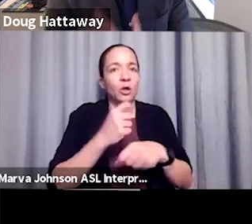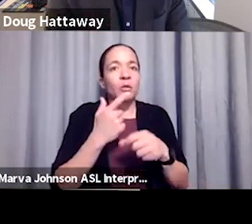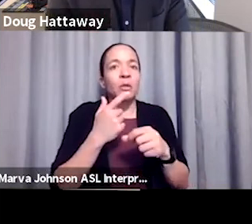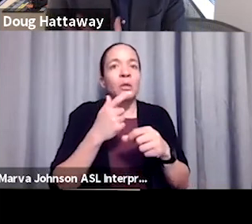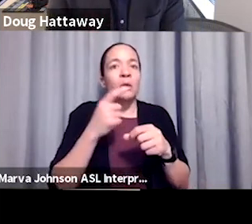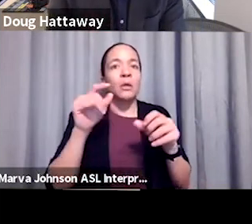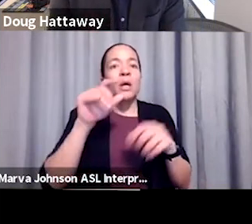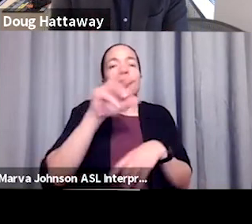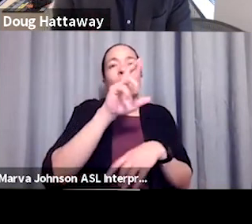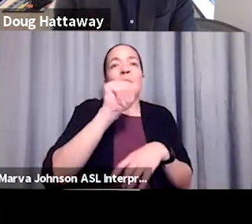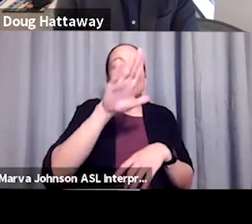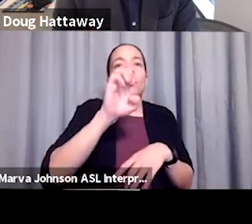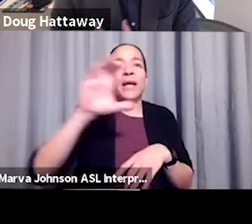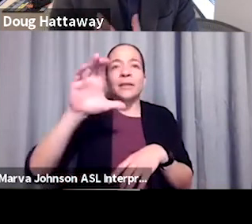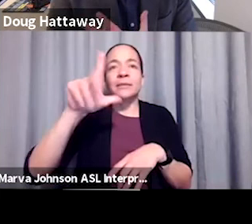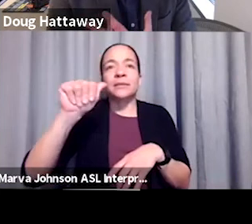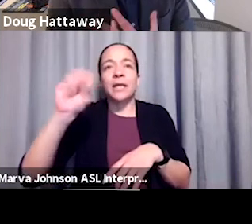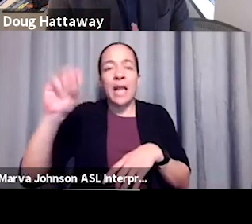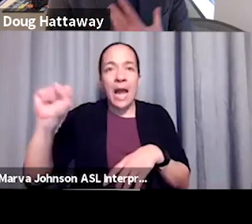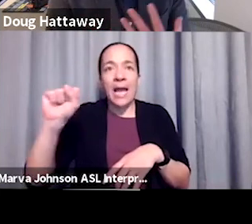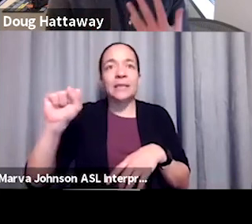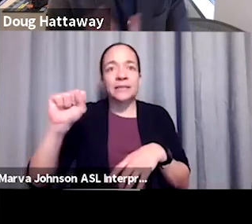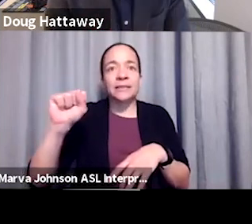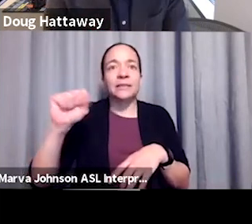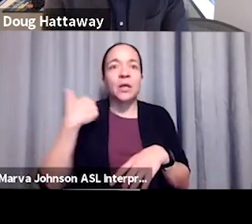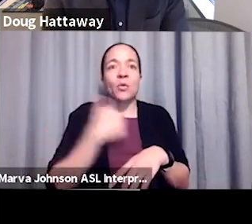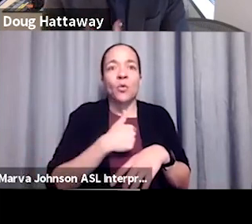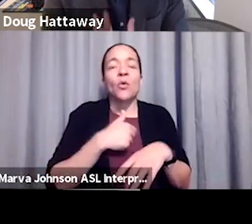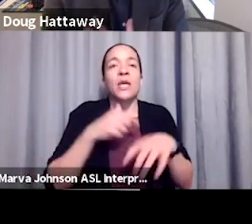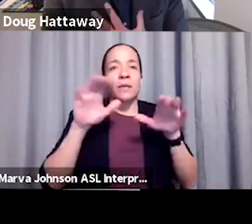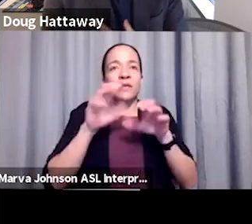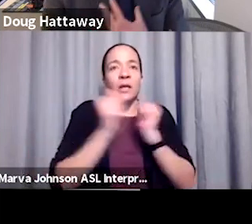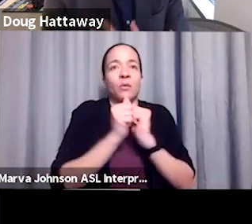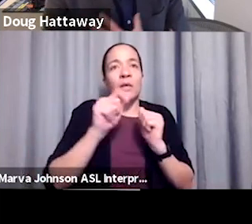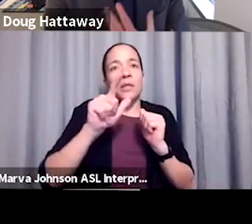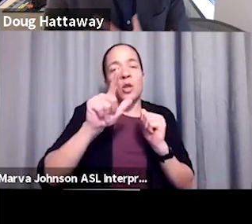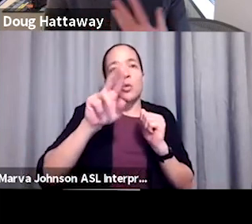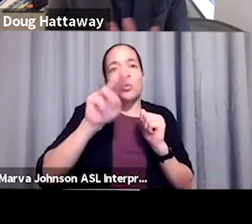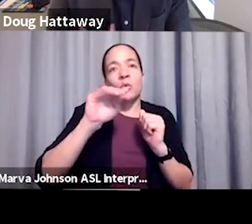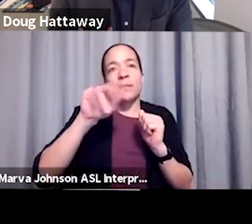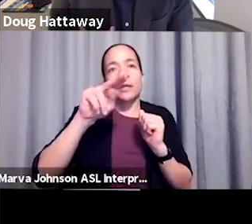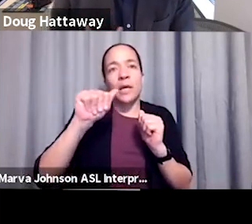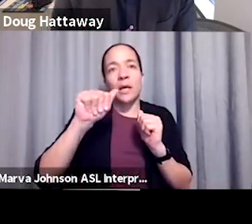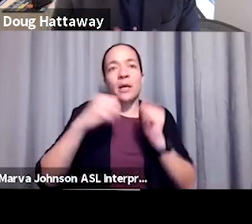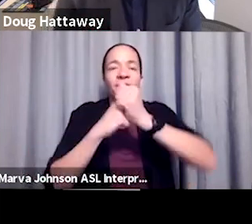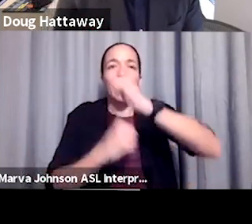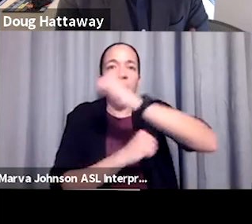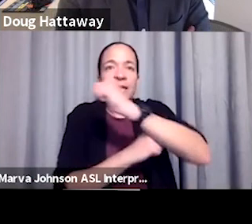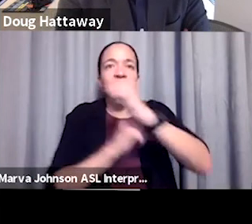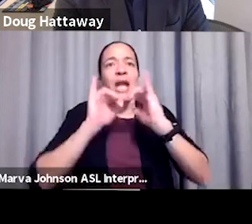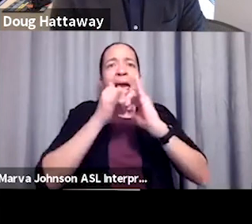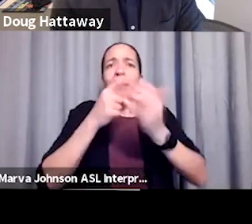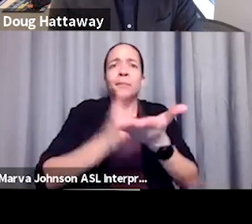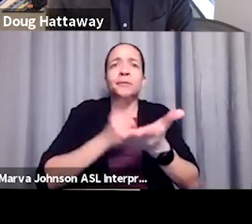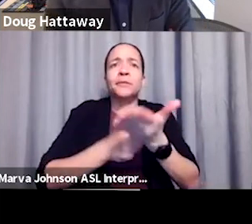race class narrative supported by Demos, work we've done with the Lumina Foundation about talking about racial equity and